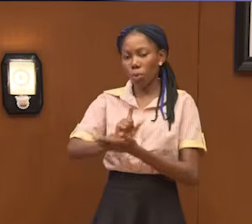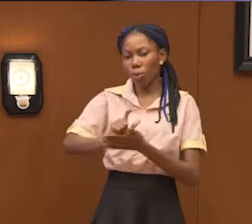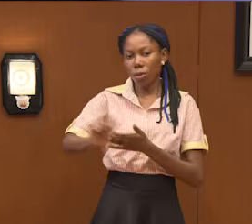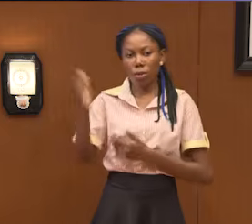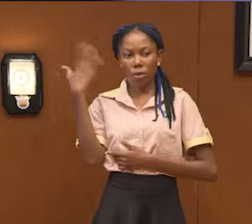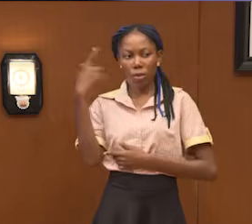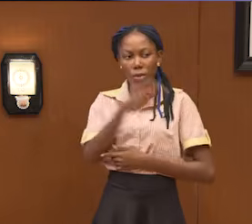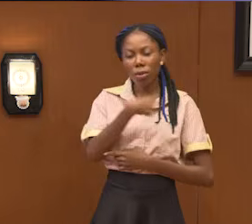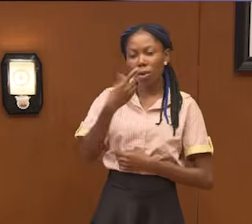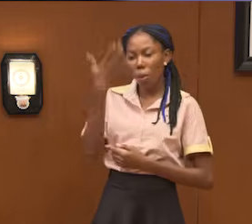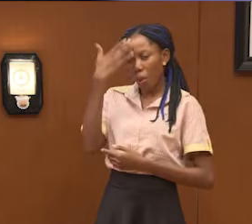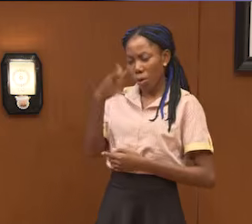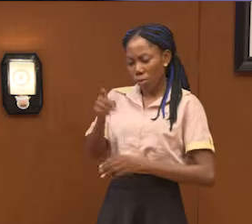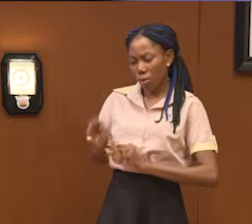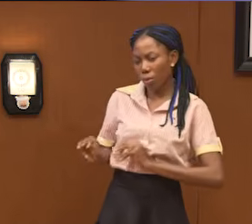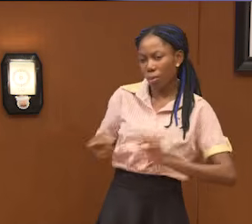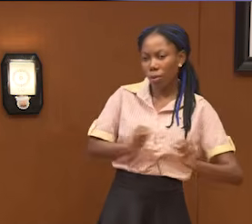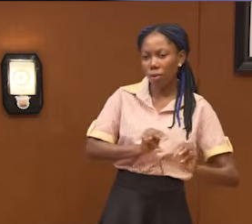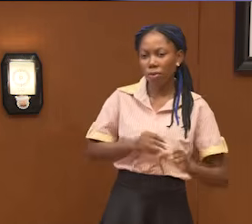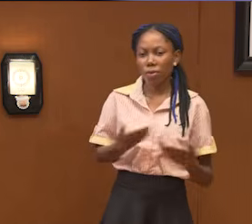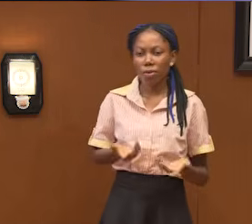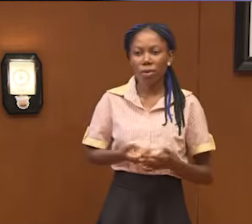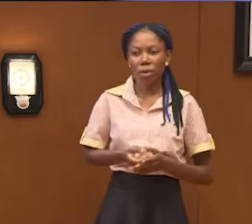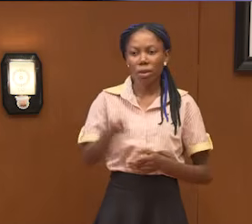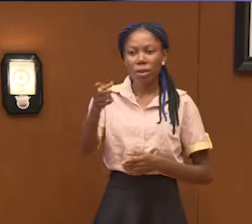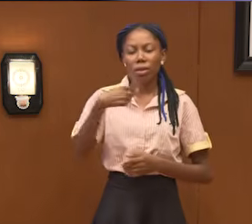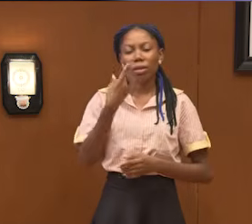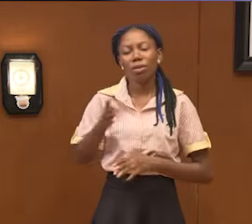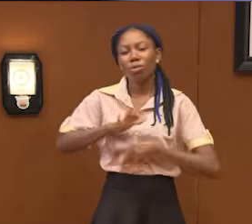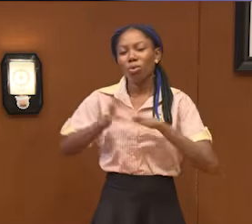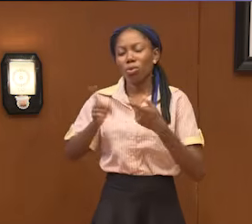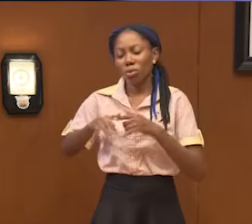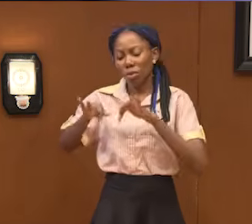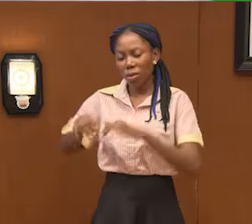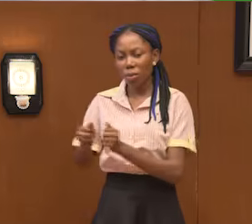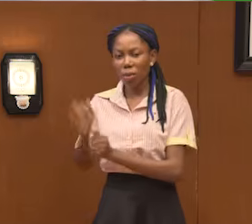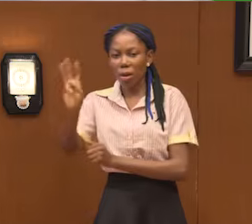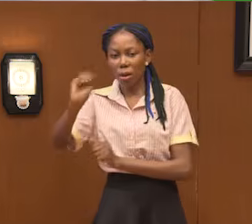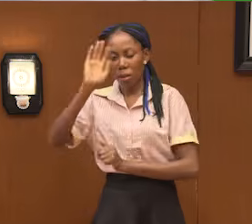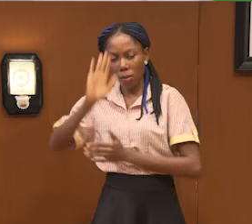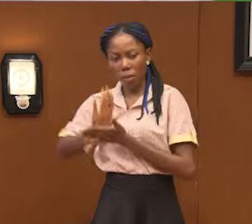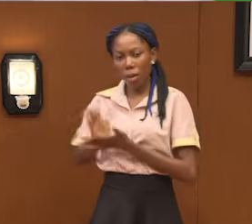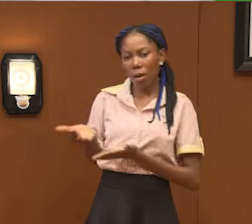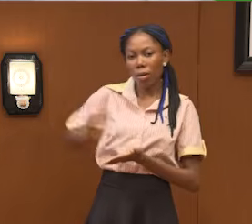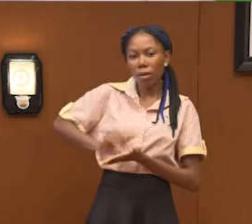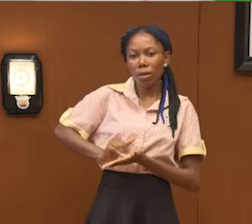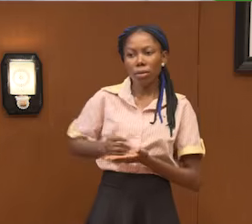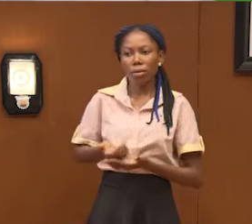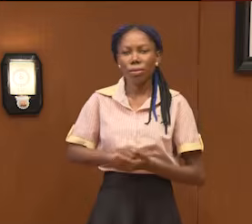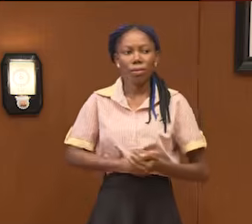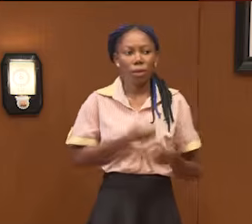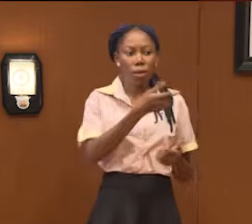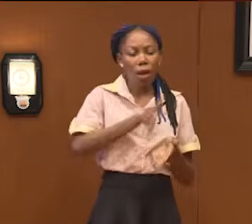2 weeks. Why did you move out? Because I don't want to stay with him again. What happened?